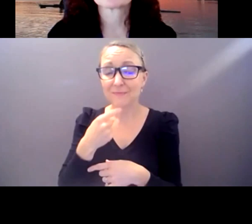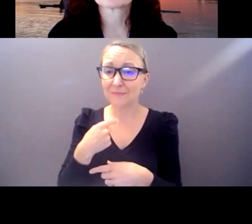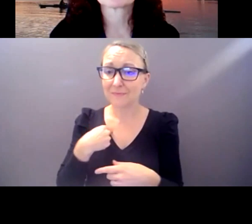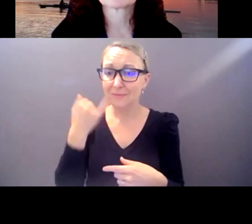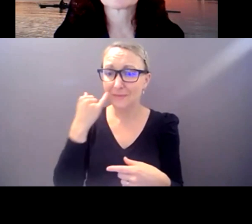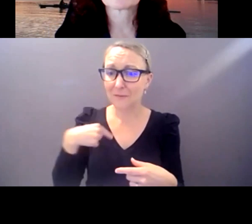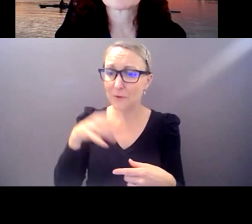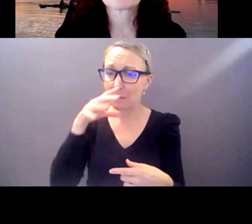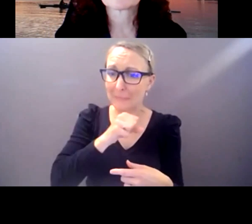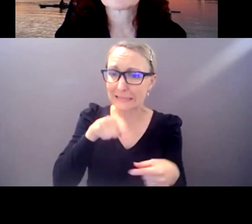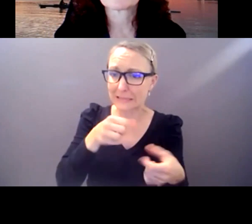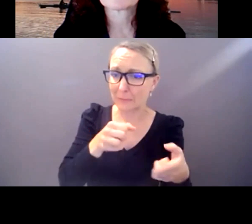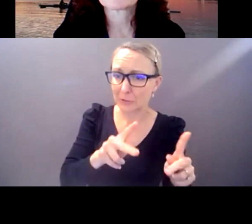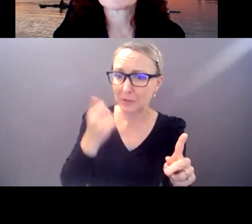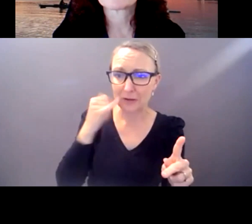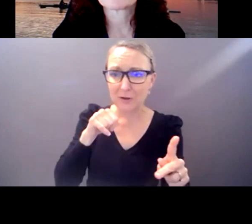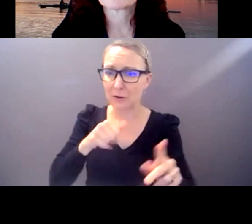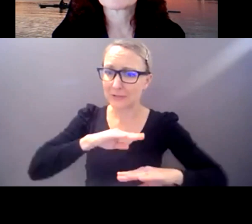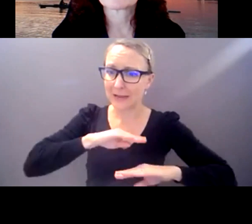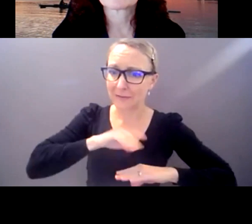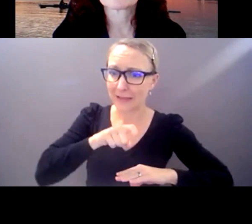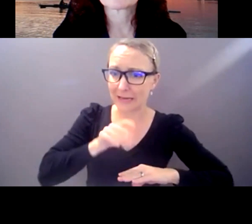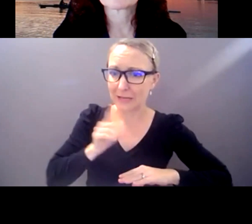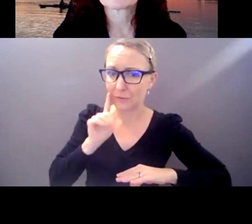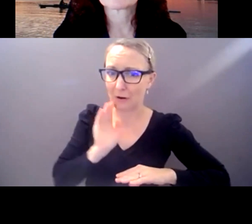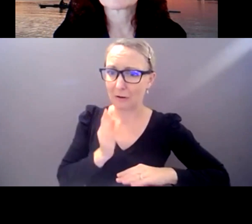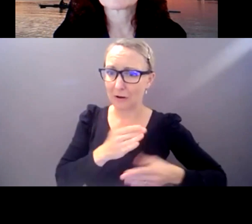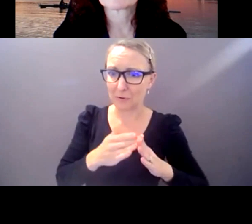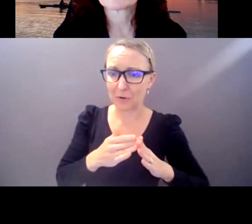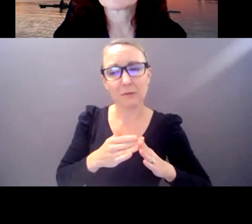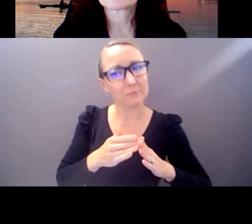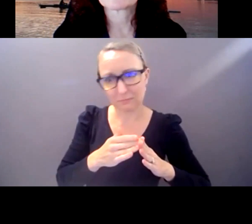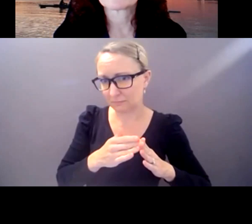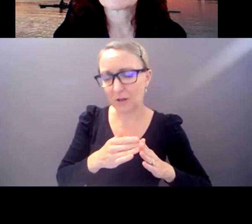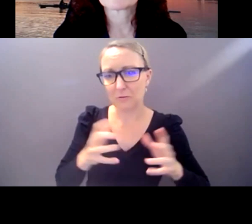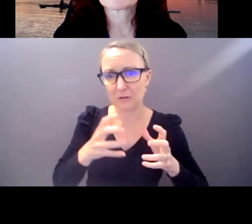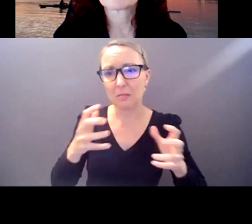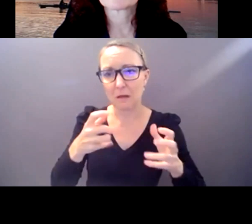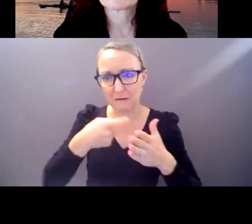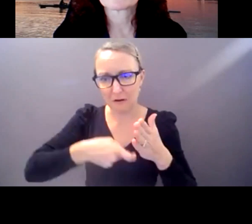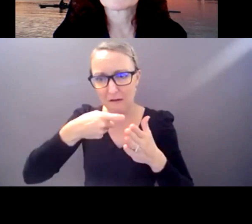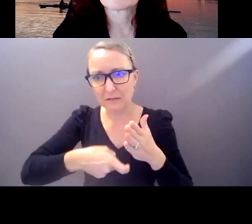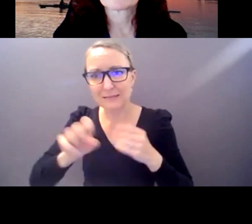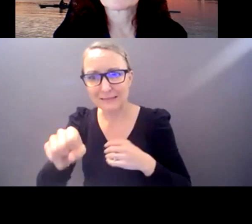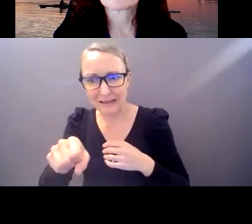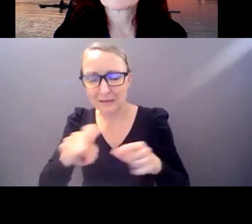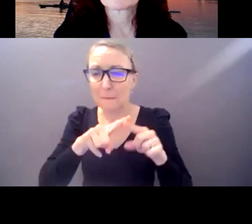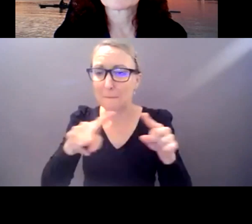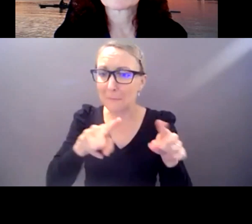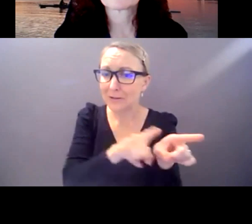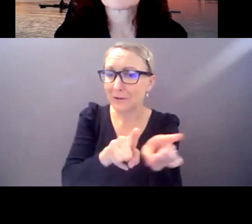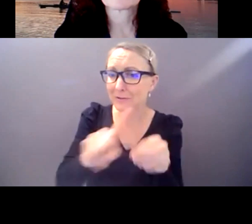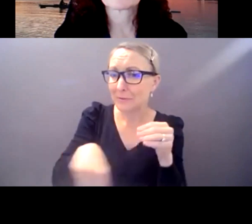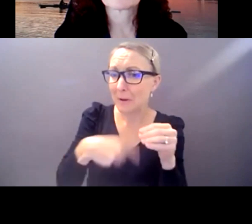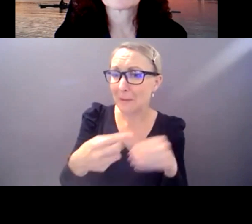this opportunity and we don't meet the needs of our community. There's a cost associated with everything, but it's also about the risk that we put